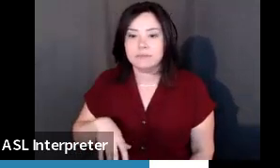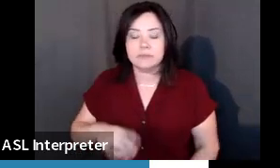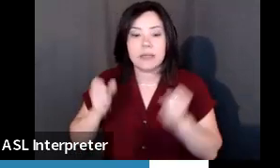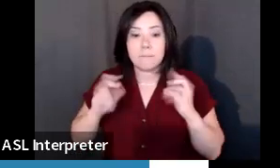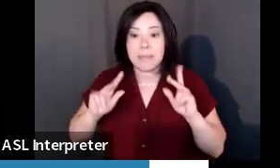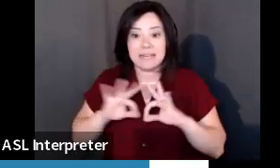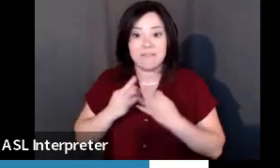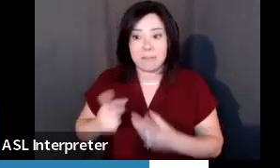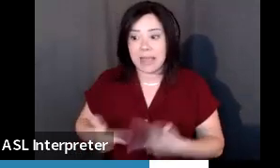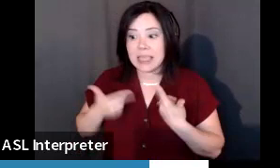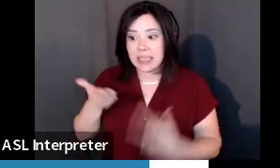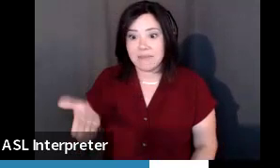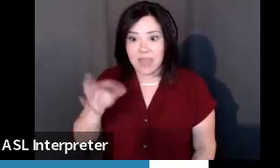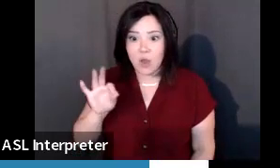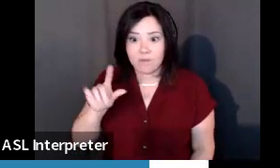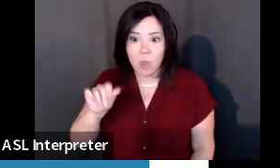in Florida